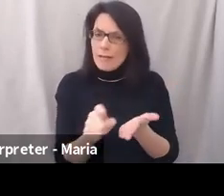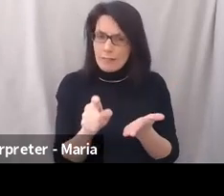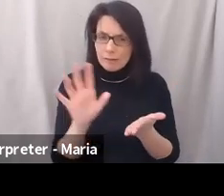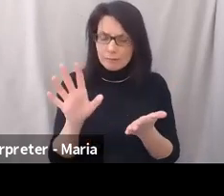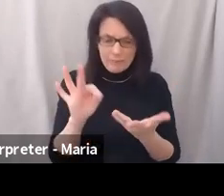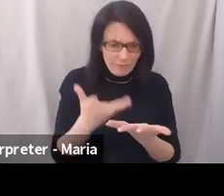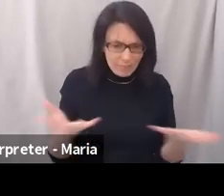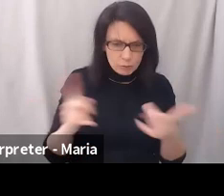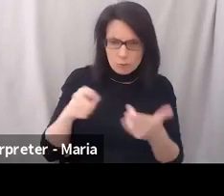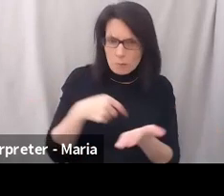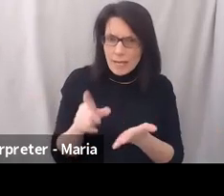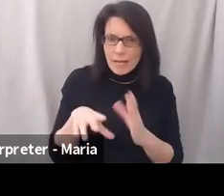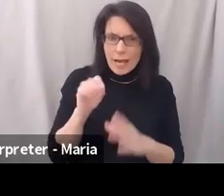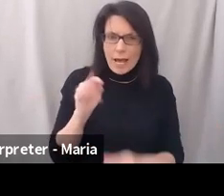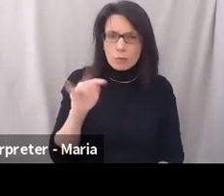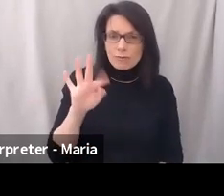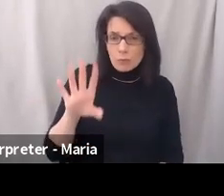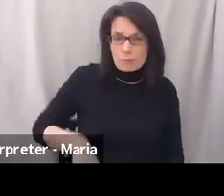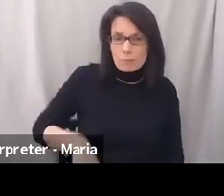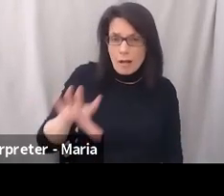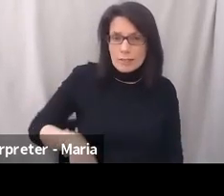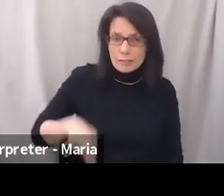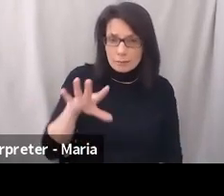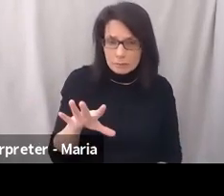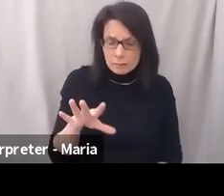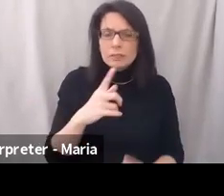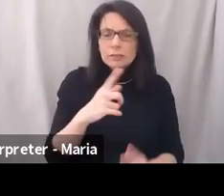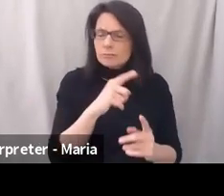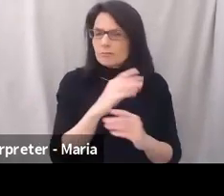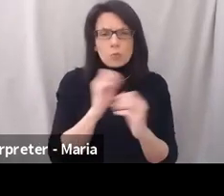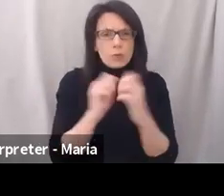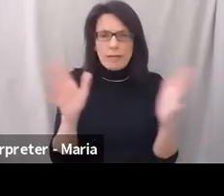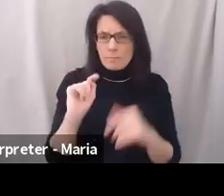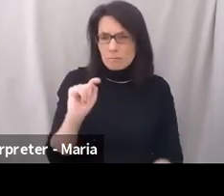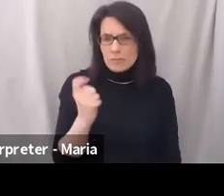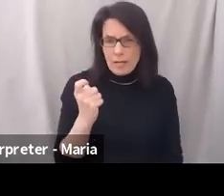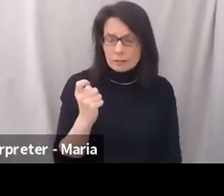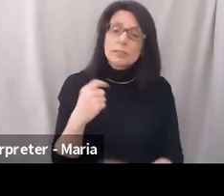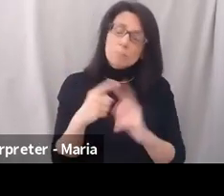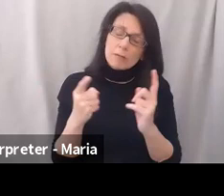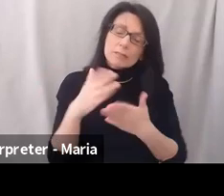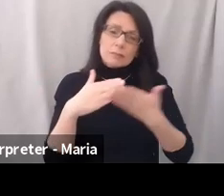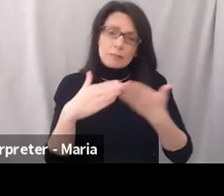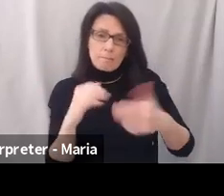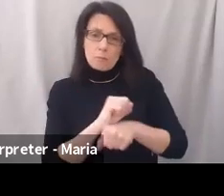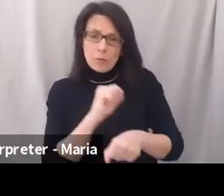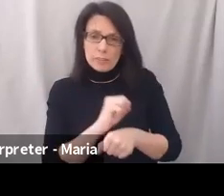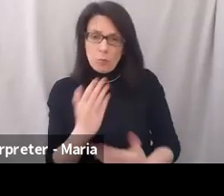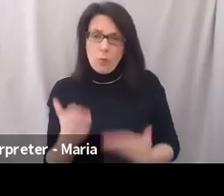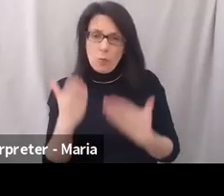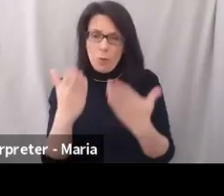or insurance companies. But as I said, they're expensive, and some of the employers offer that.